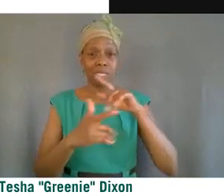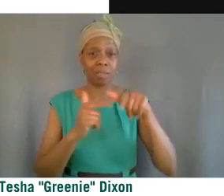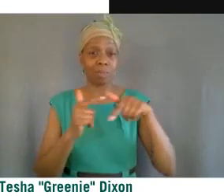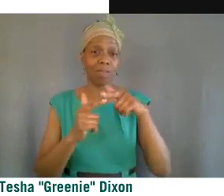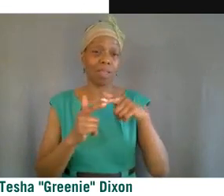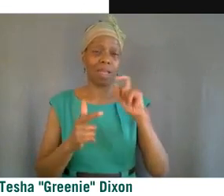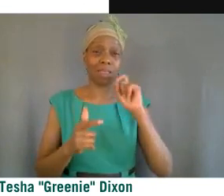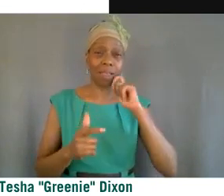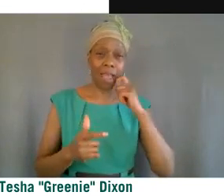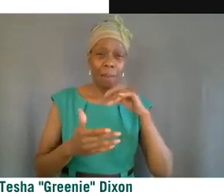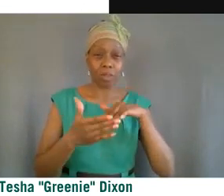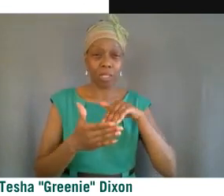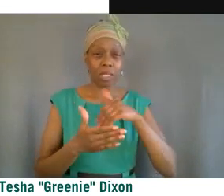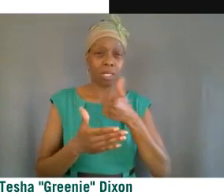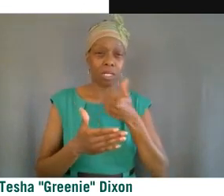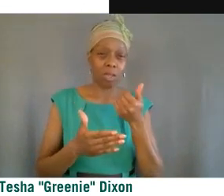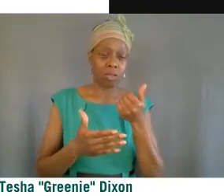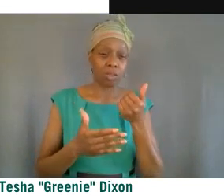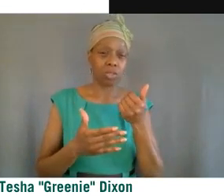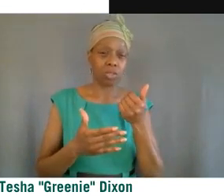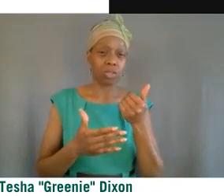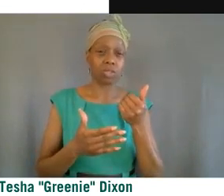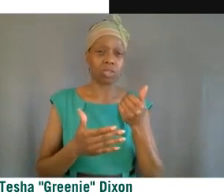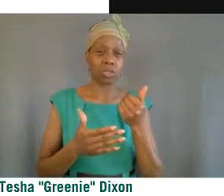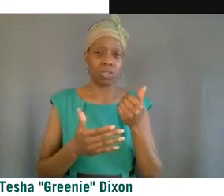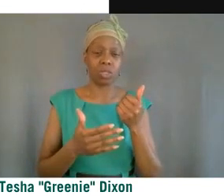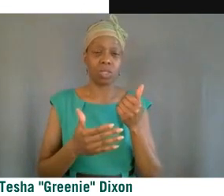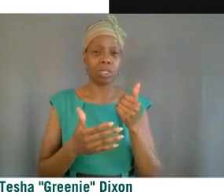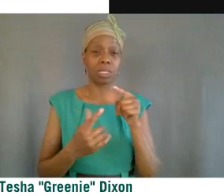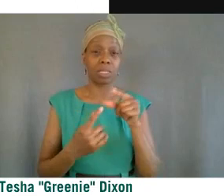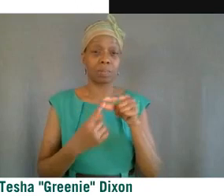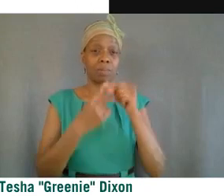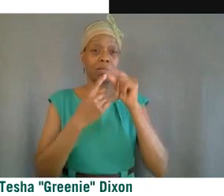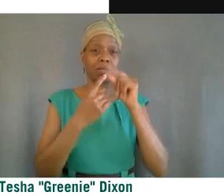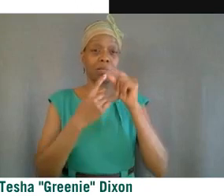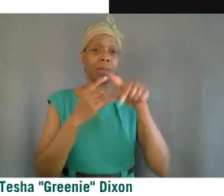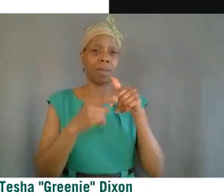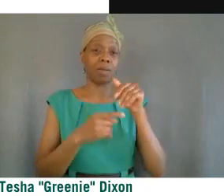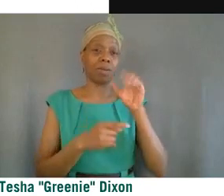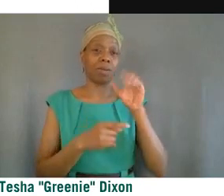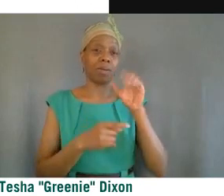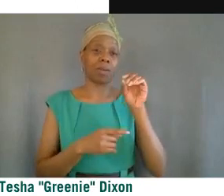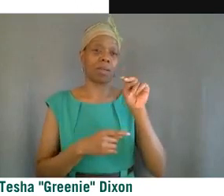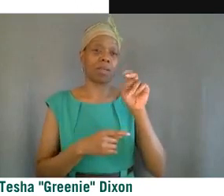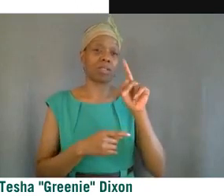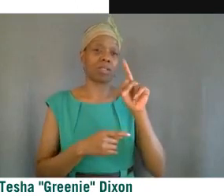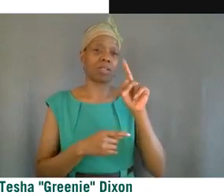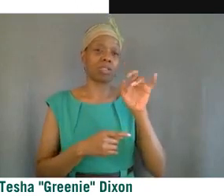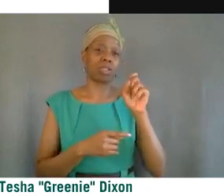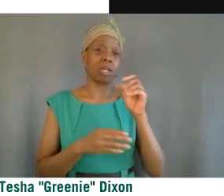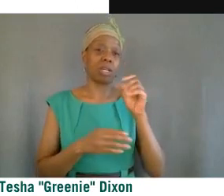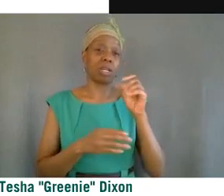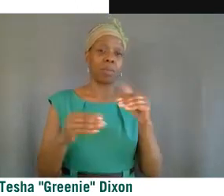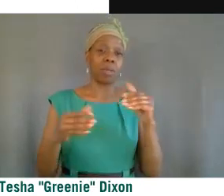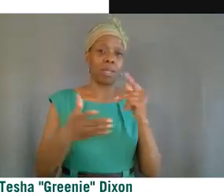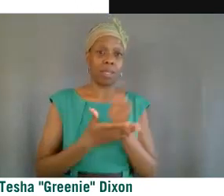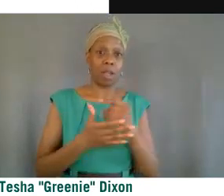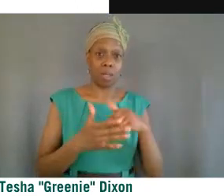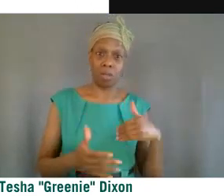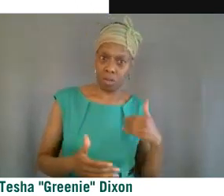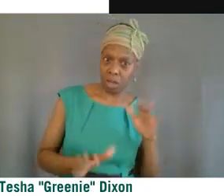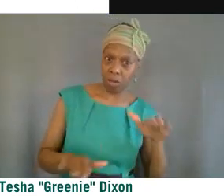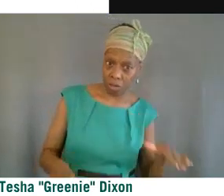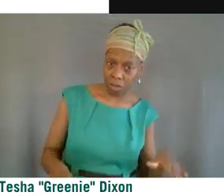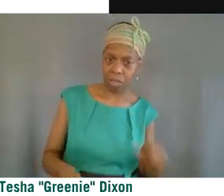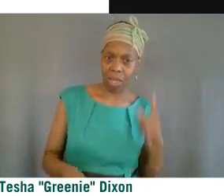others, specifically about constraint induced movement therapy in pretty young kids. And I think it's important to say that